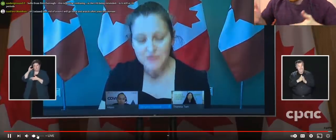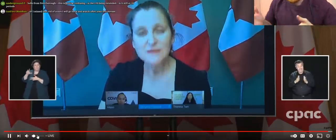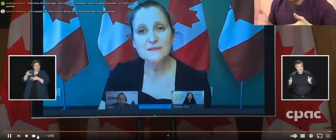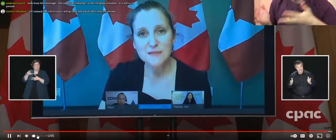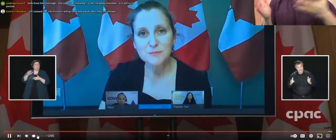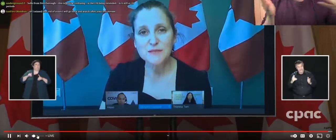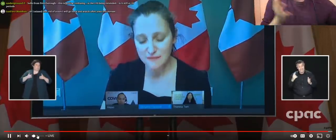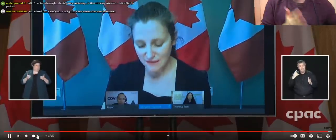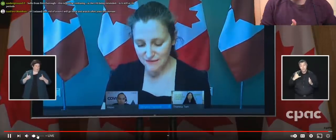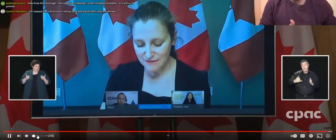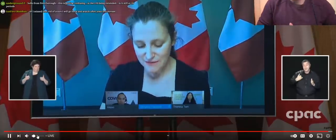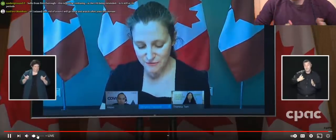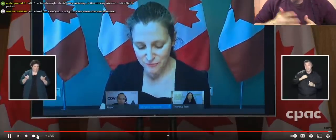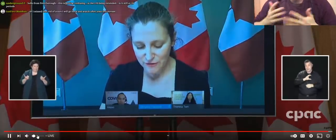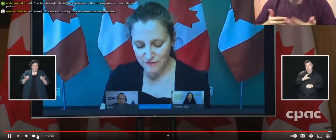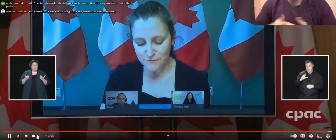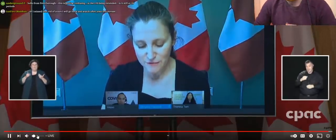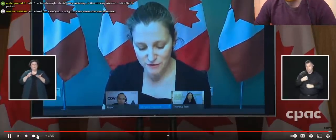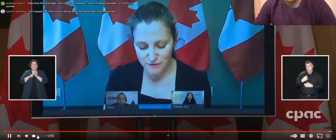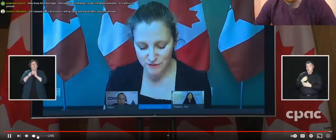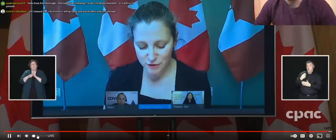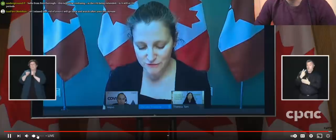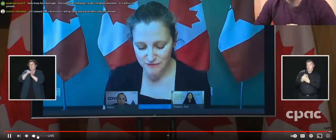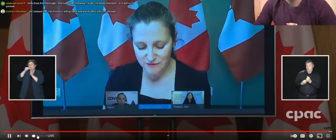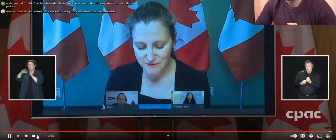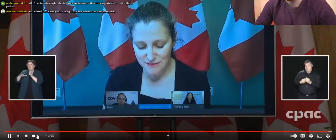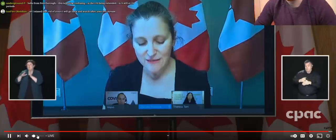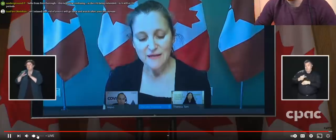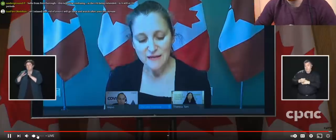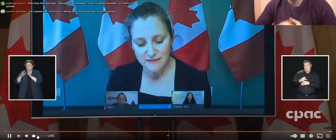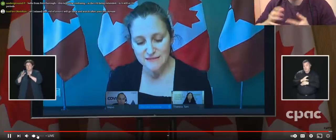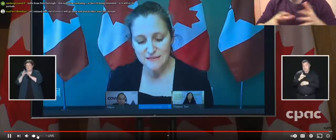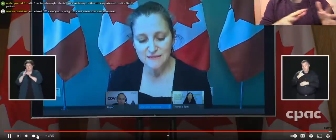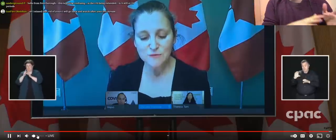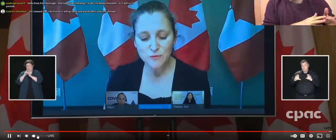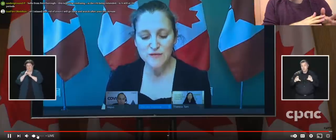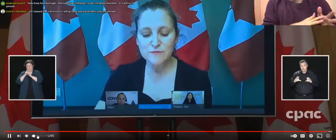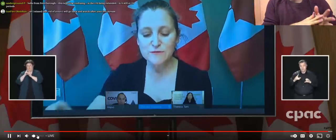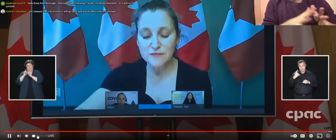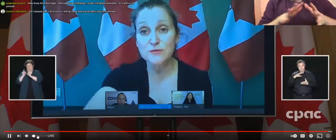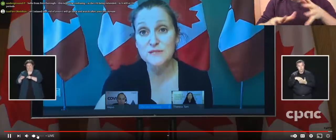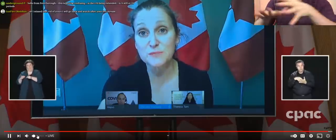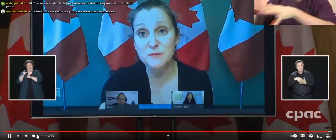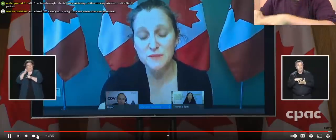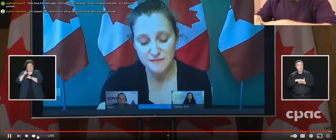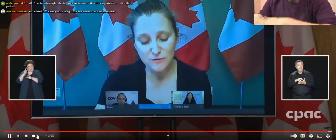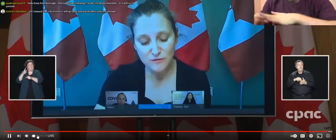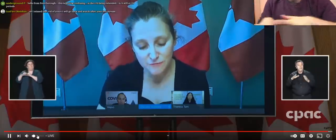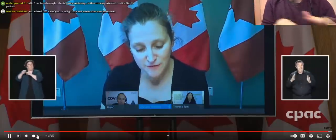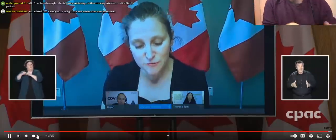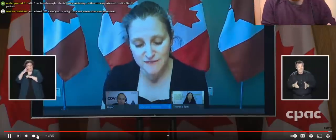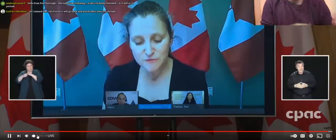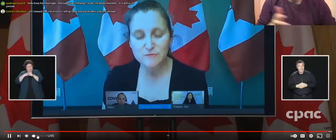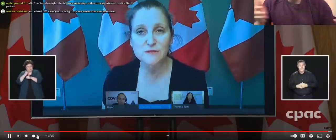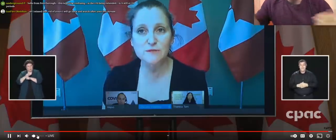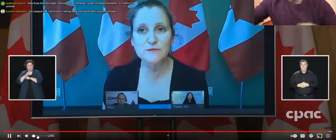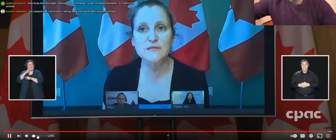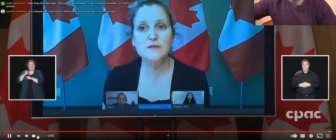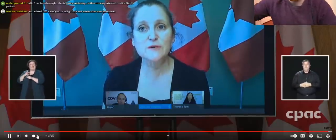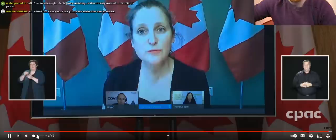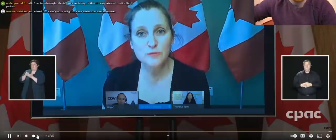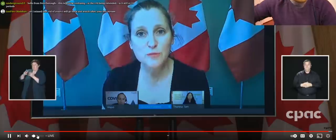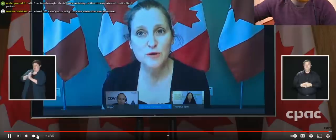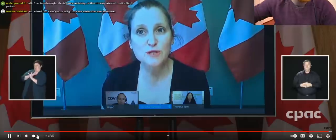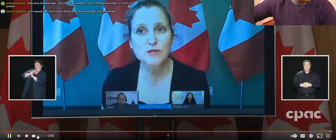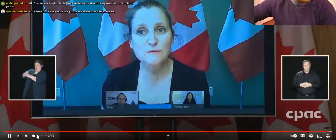and what they actually are going to implement. Because they can say a lot in the budget implementation like phase, but like unless it's in the act and it actually gets passed through, well, then